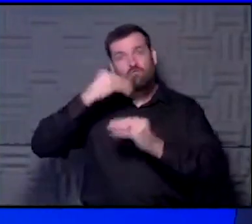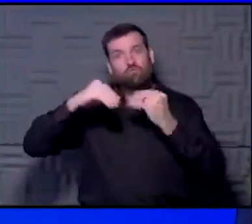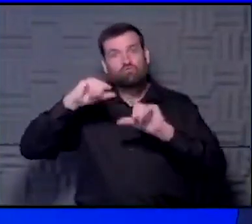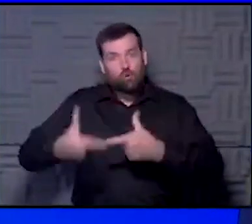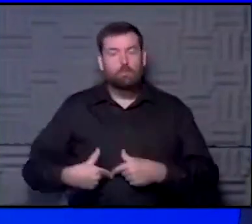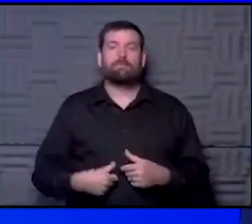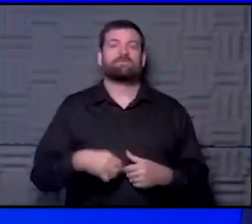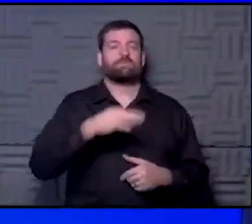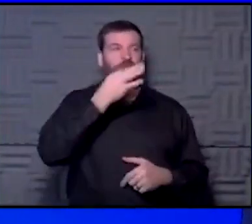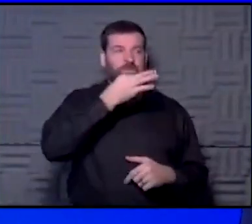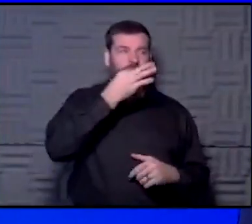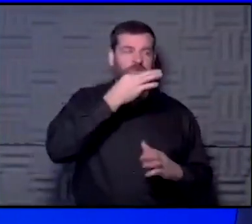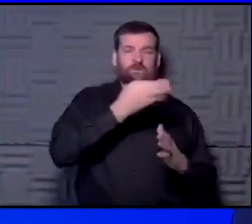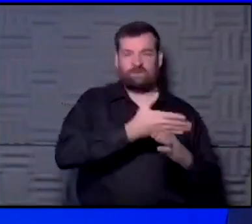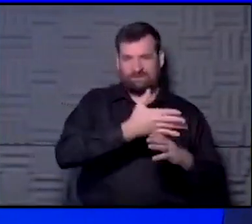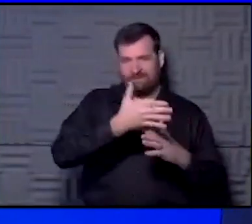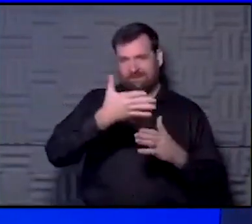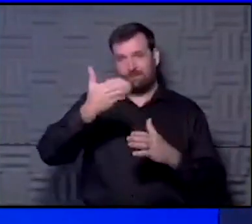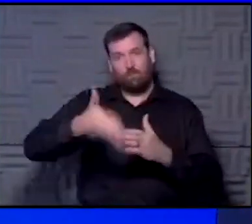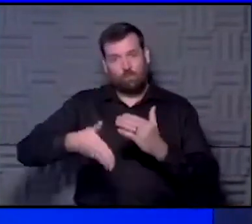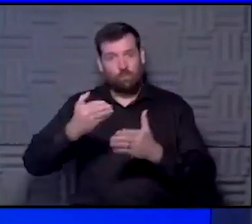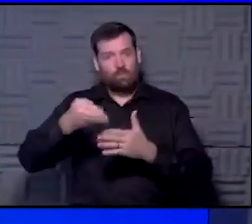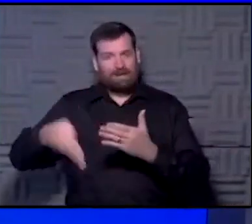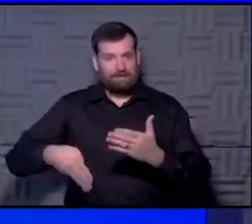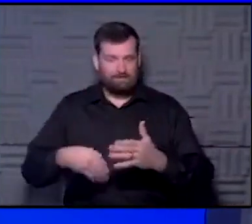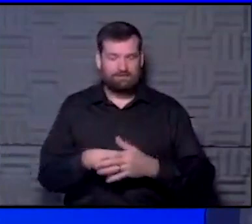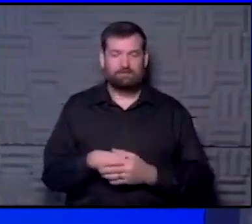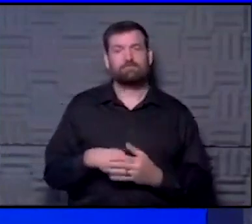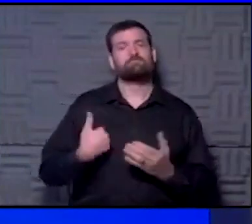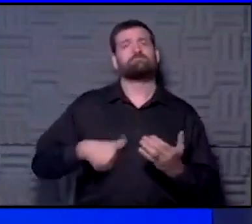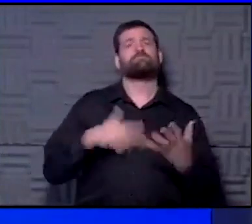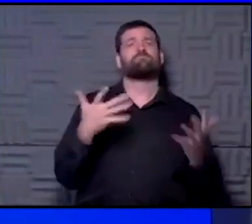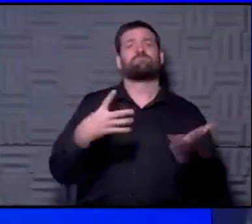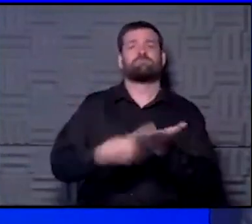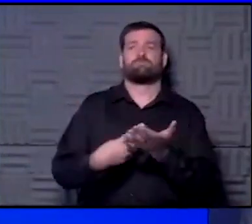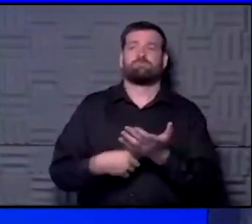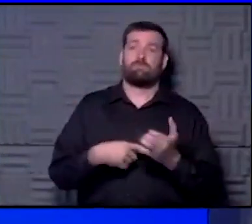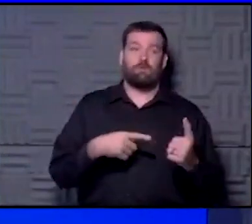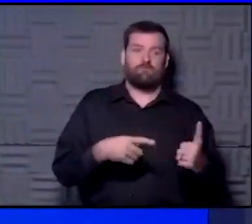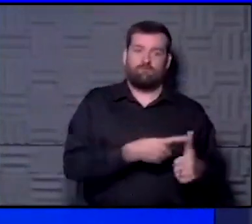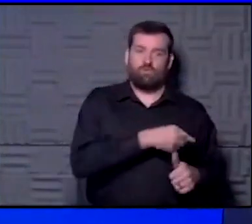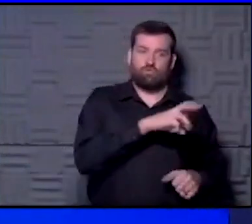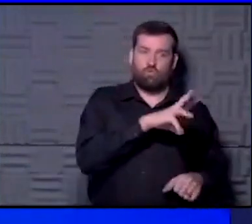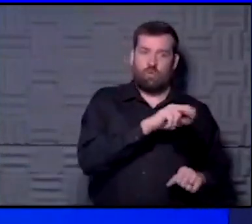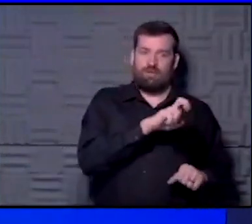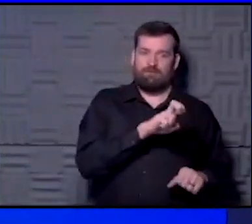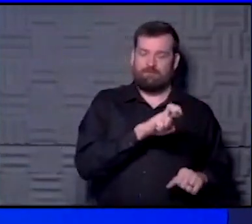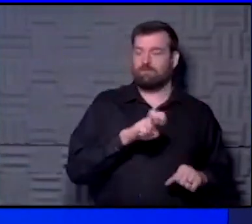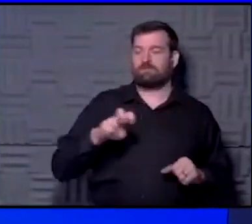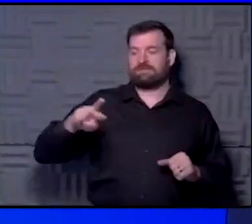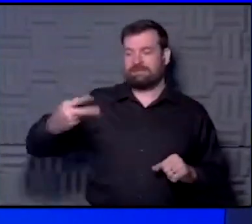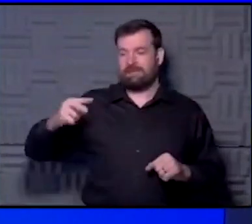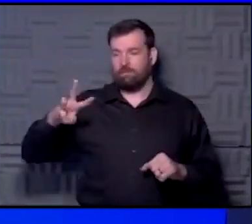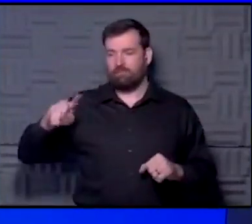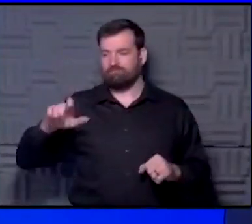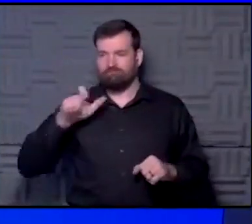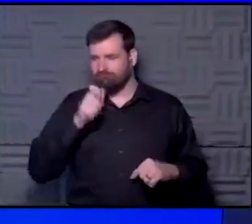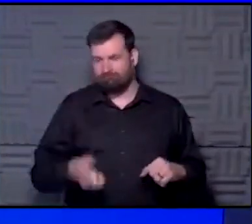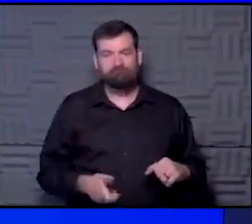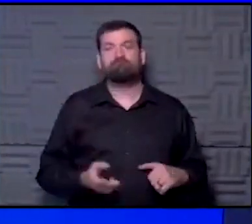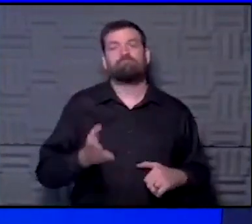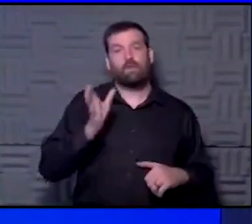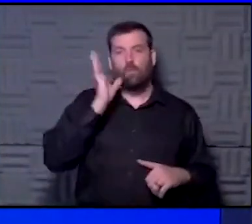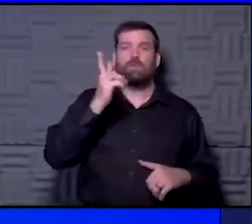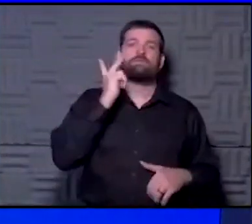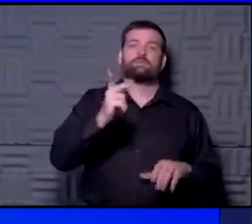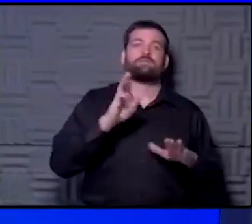the weekend. I want everybody to understand that we had talked about this. There's probably not a first wave, a second wave. As we continue to move through this, we are going to see